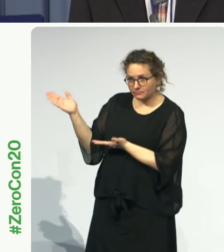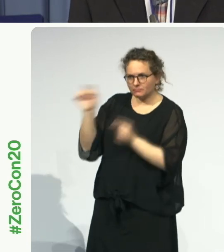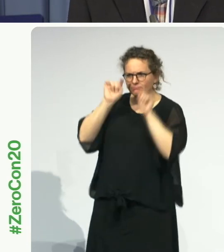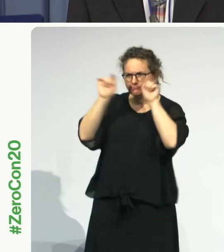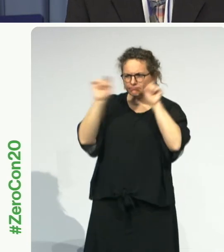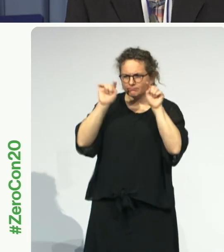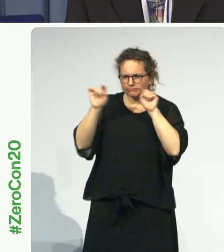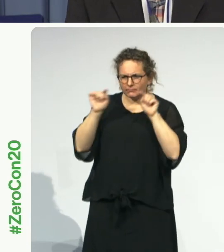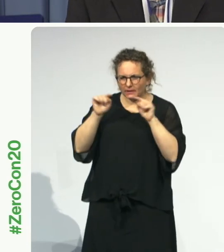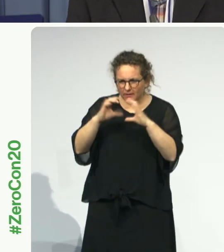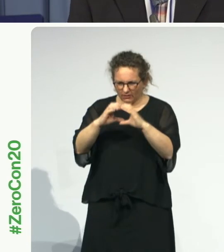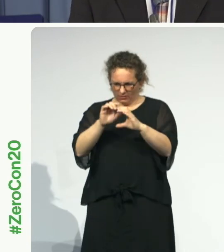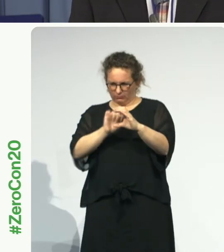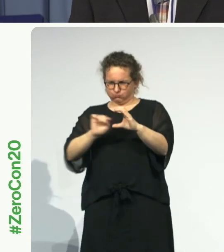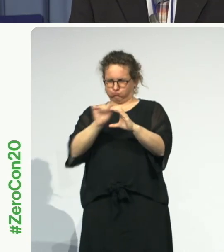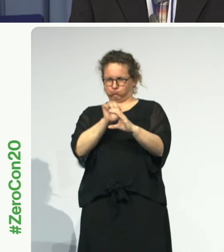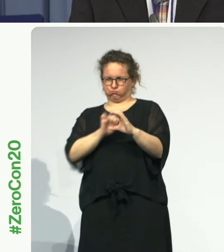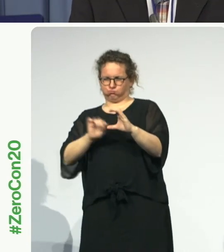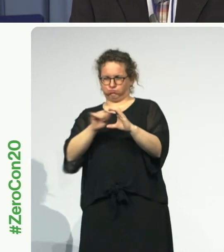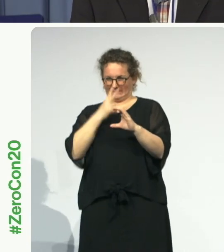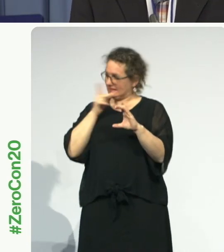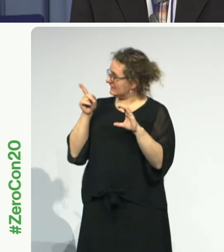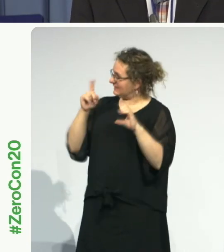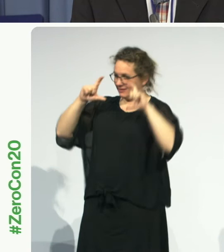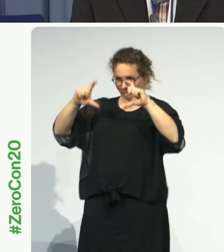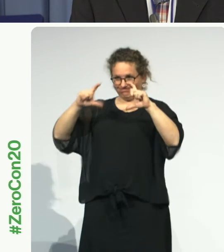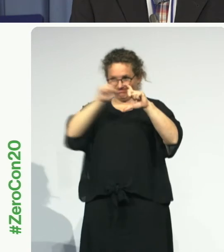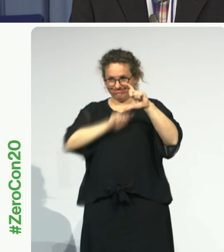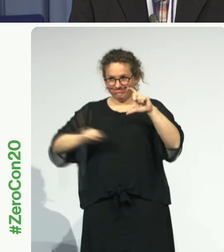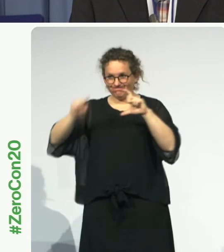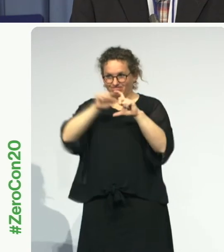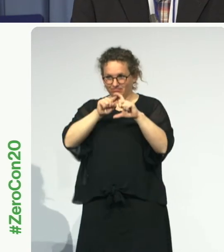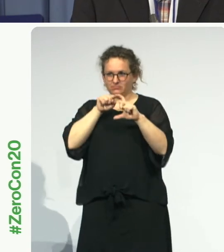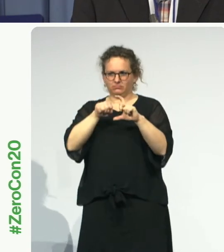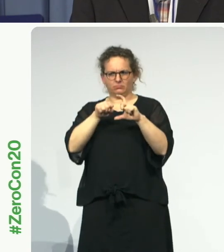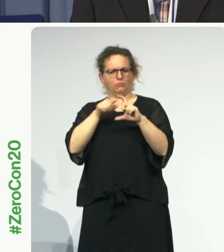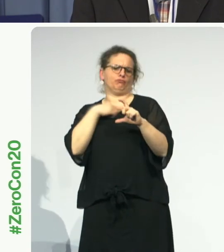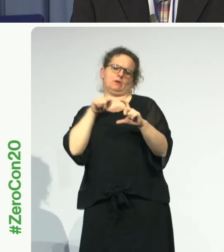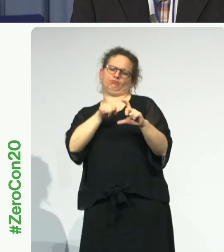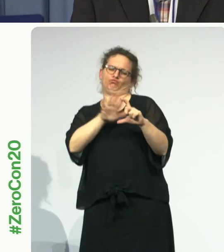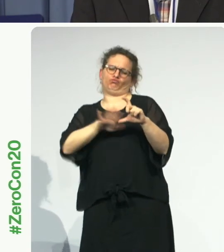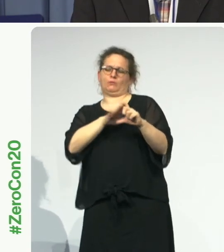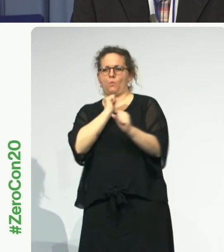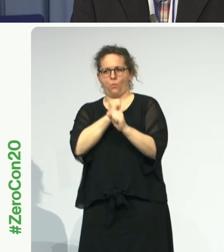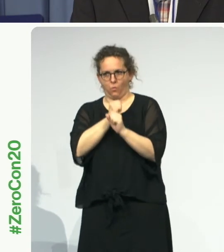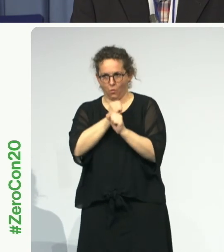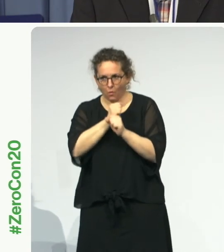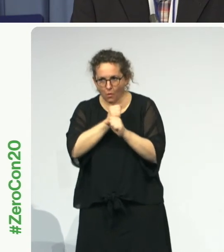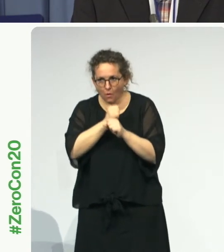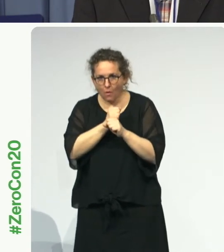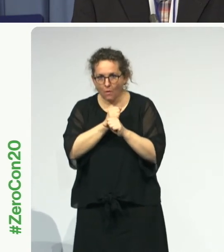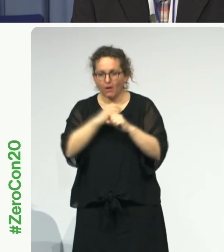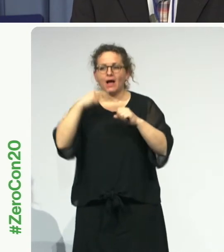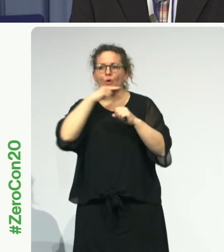catchment area of one of our facilities where we are operating. And this circle has a diameter of